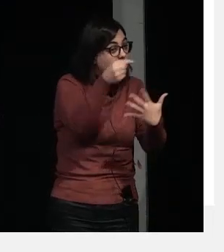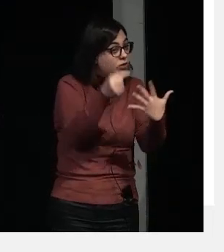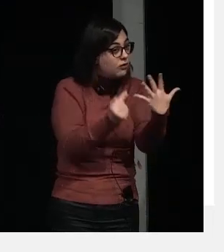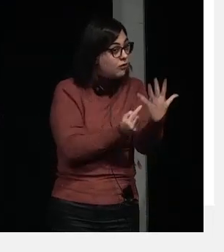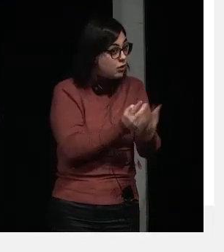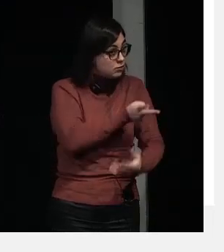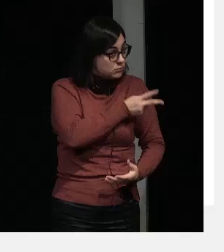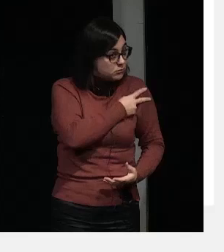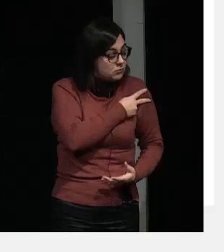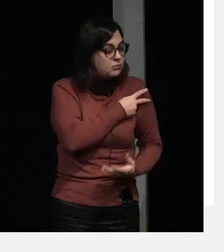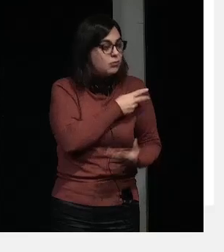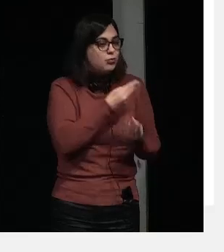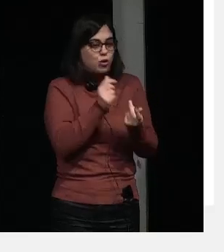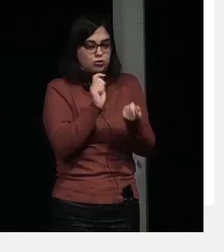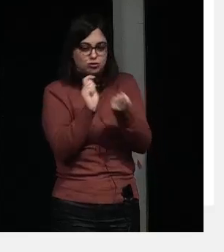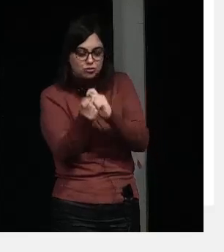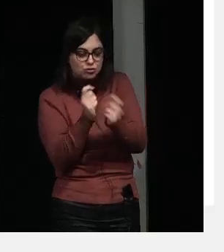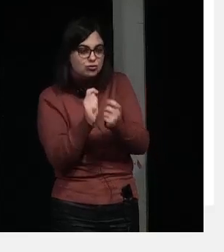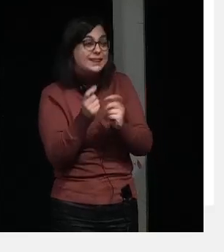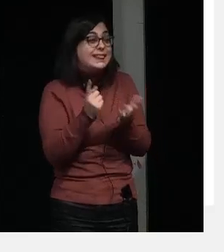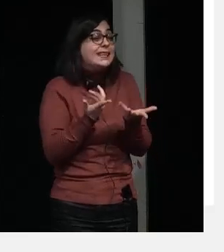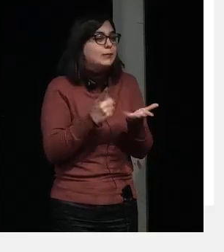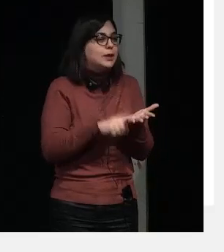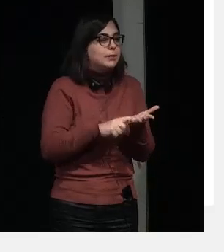or what needs to be altered?